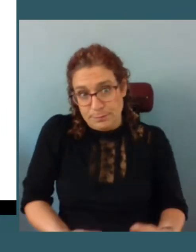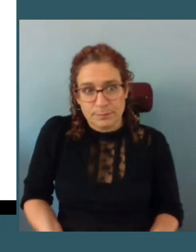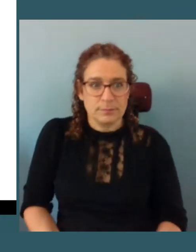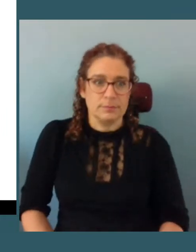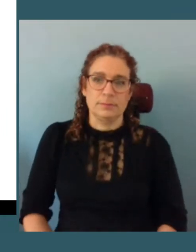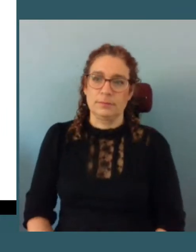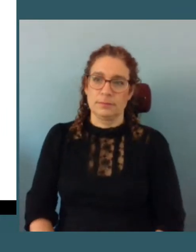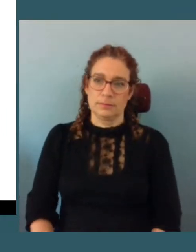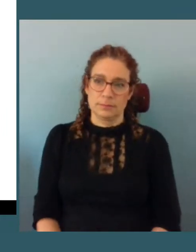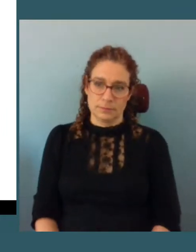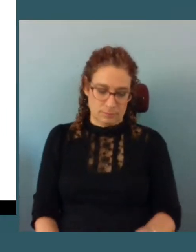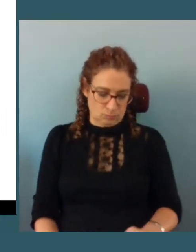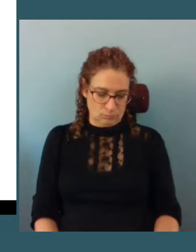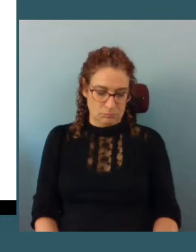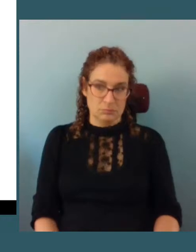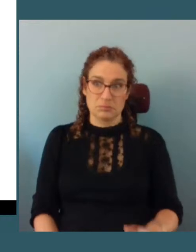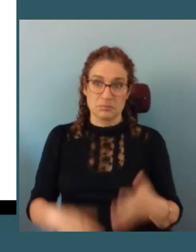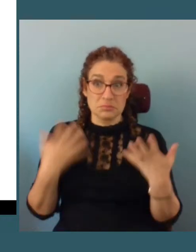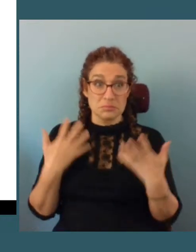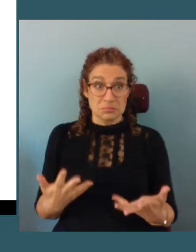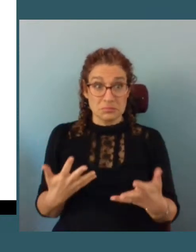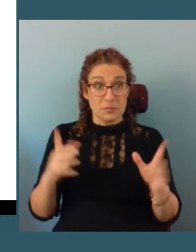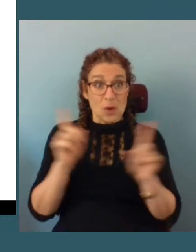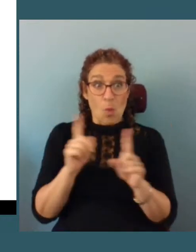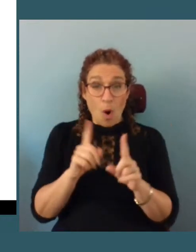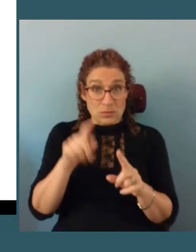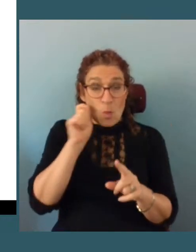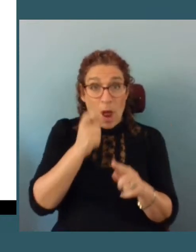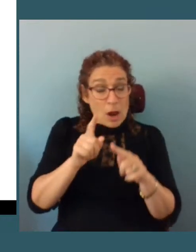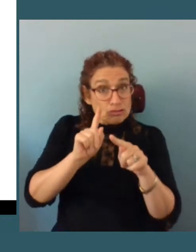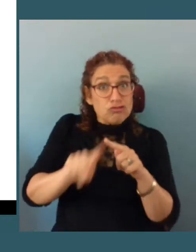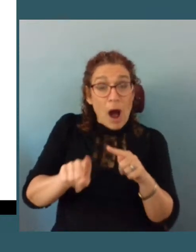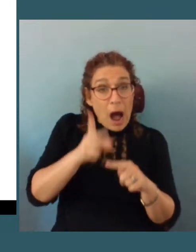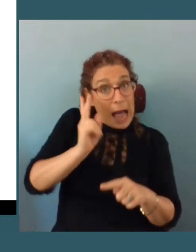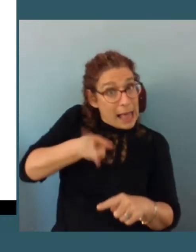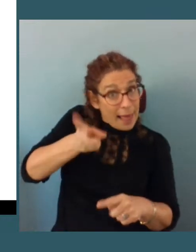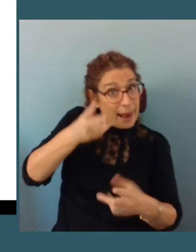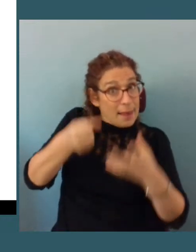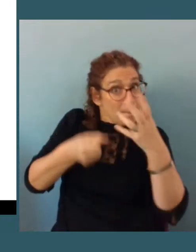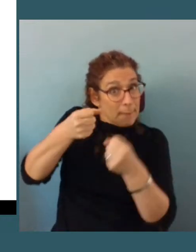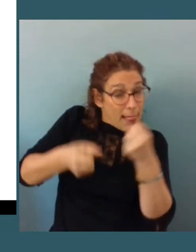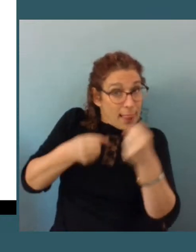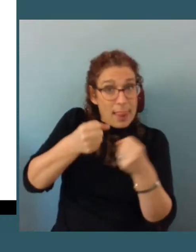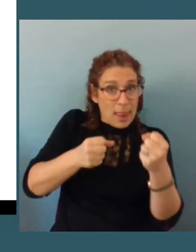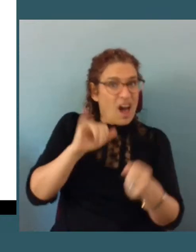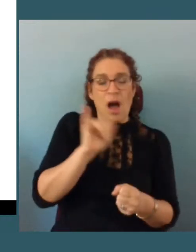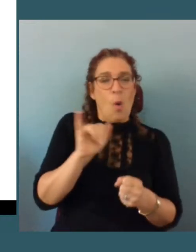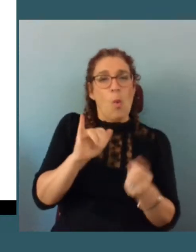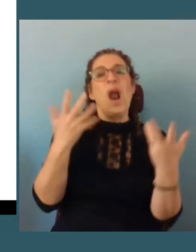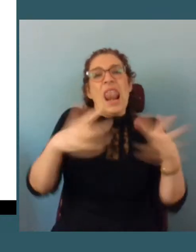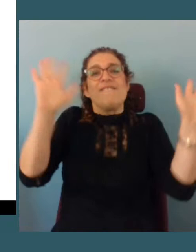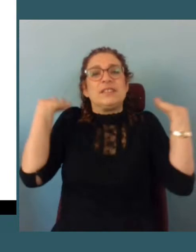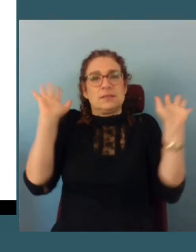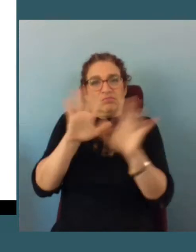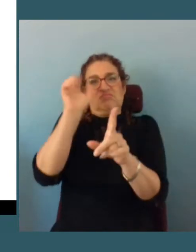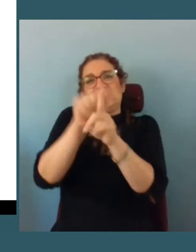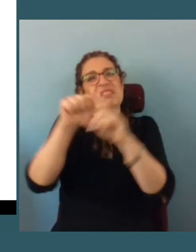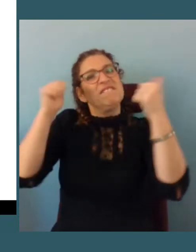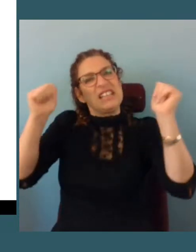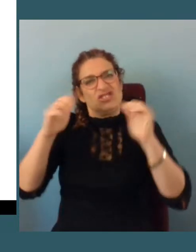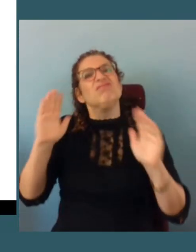So what do you do then? Do you reintroduce milk, or do you say, actually, got a diagnosis and we can move on?